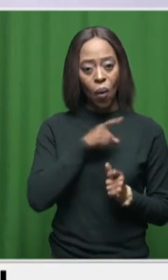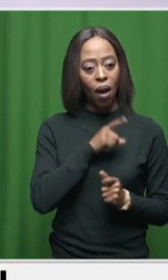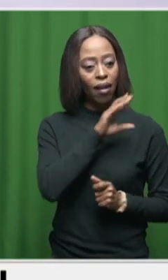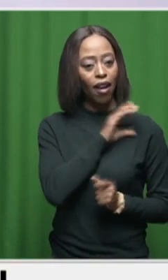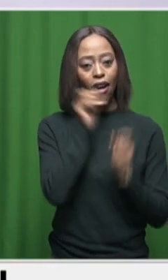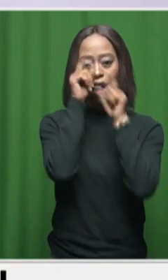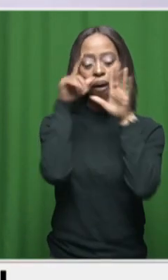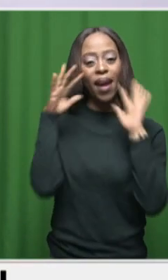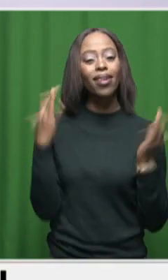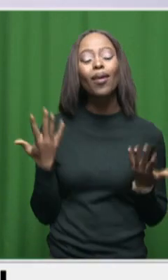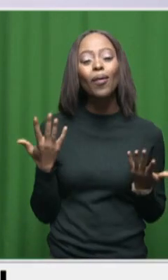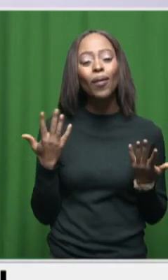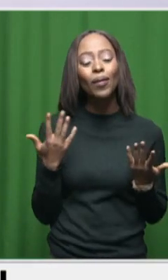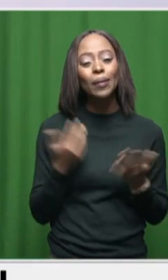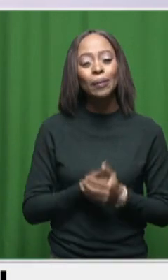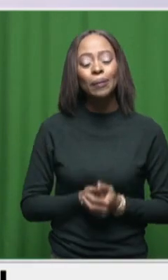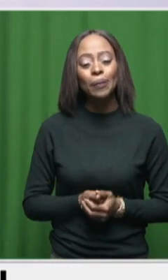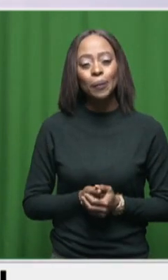customer doesn't know what the problem is?